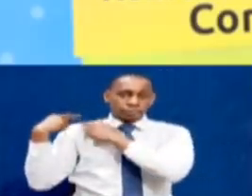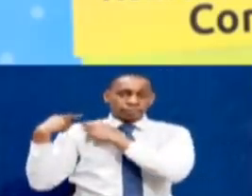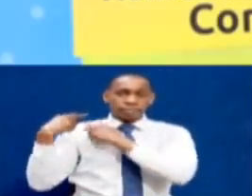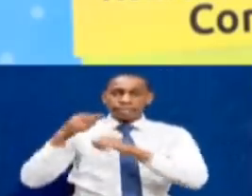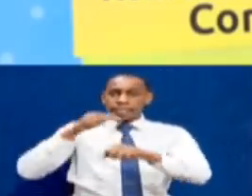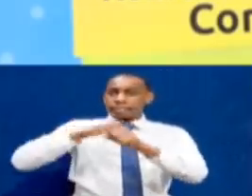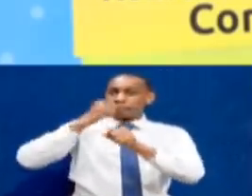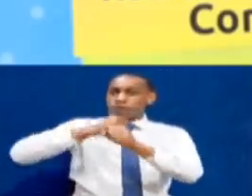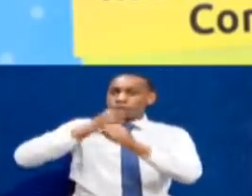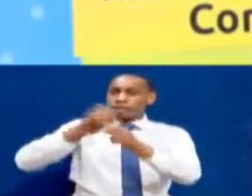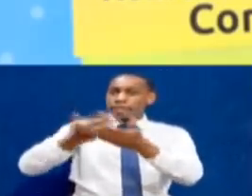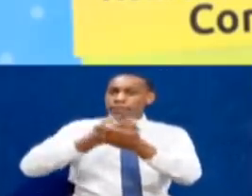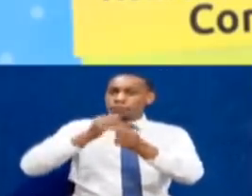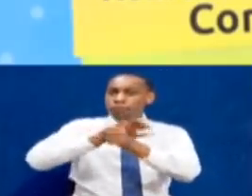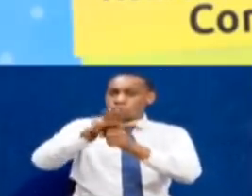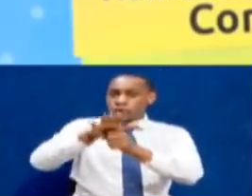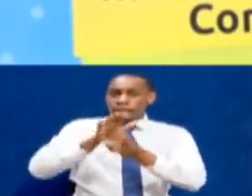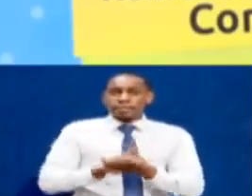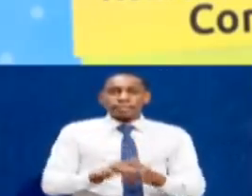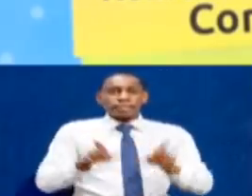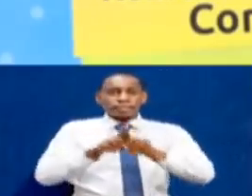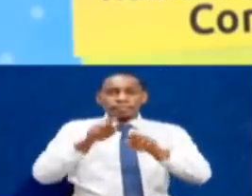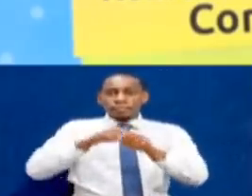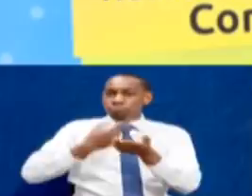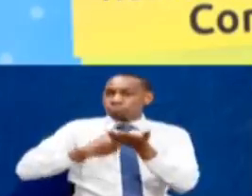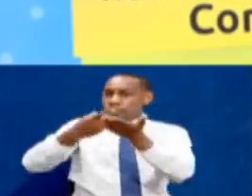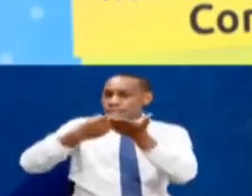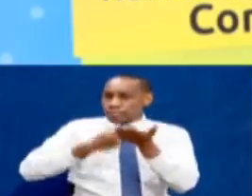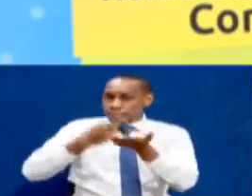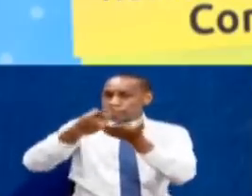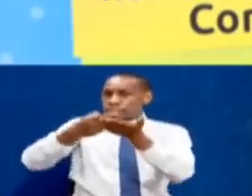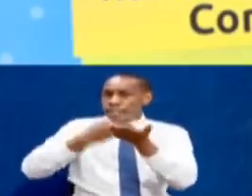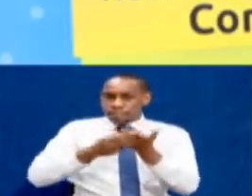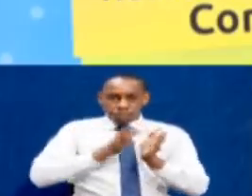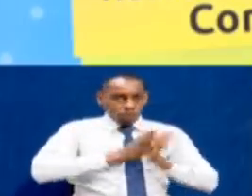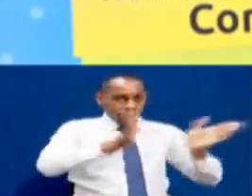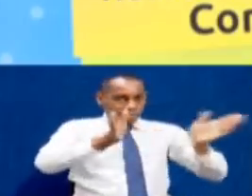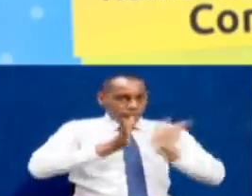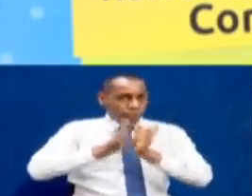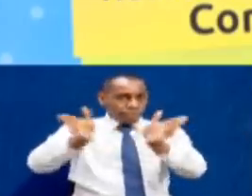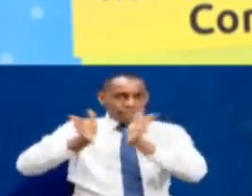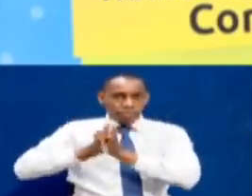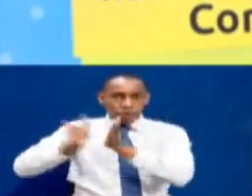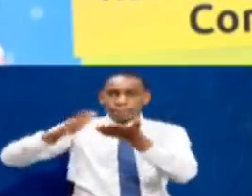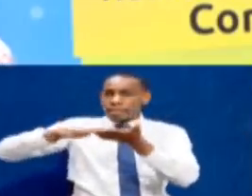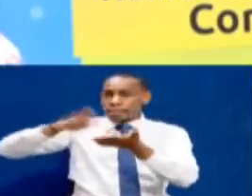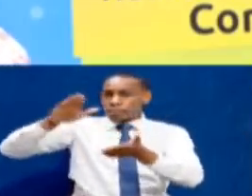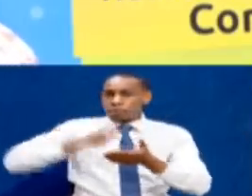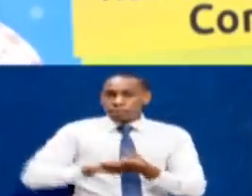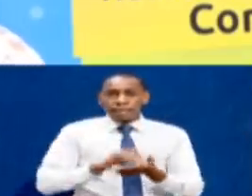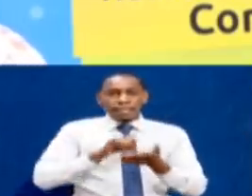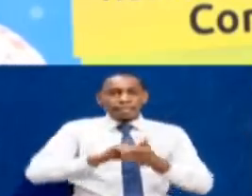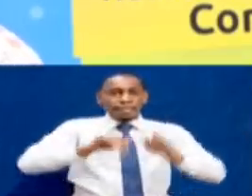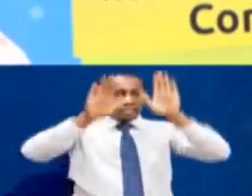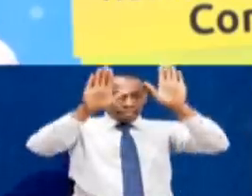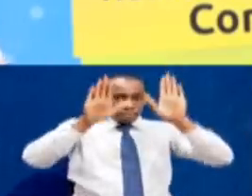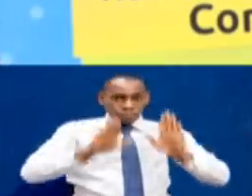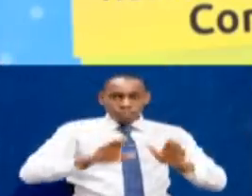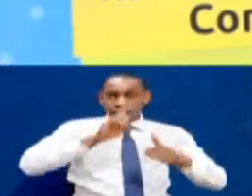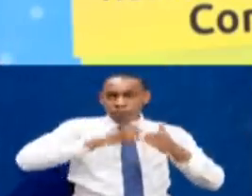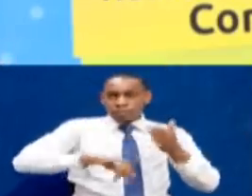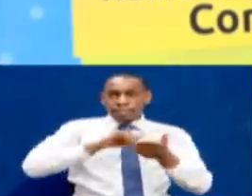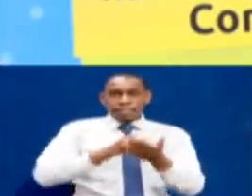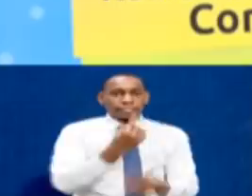in this fight. As we consider opening up more and more, it will be important